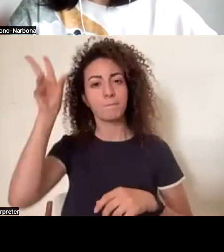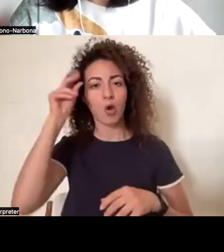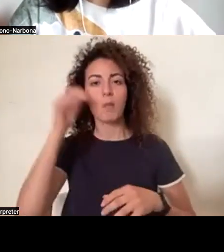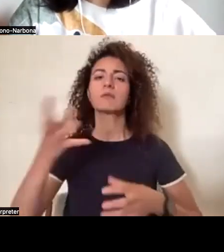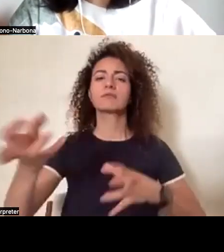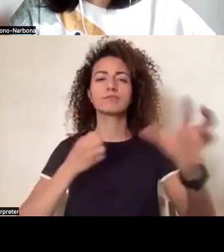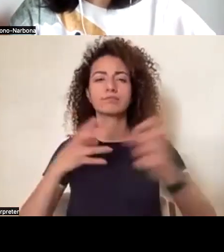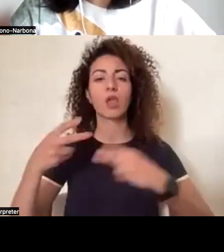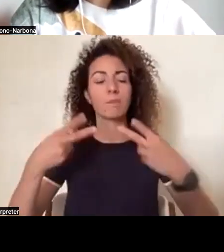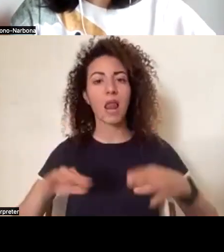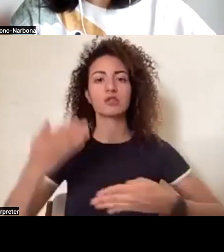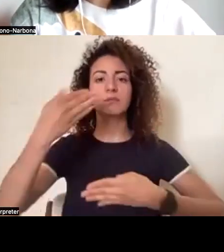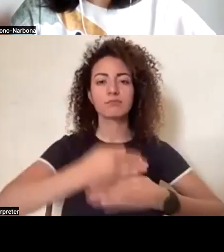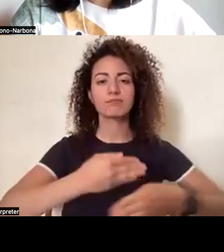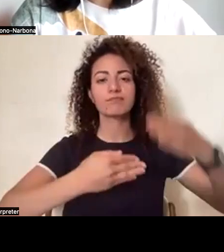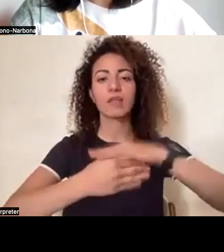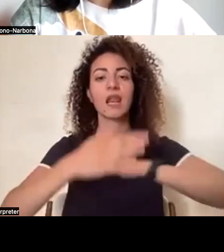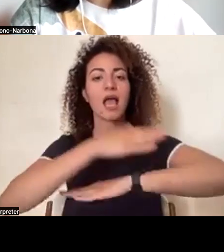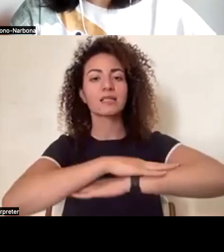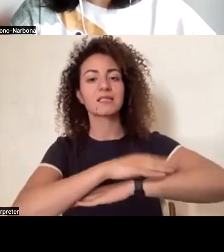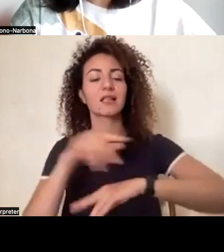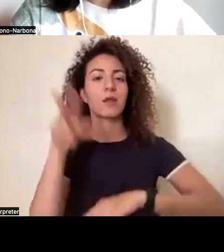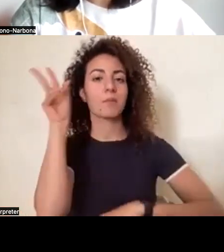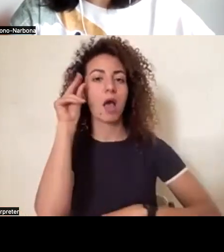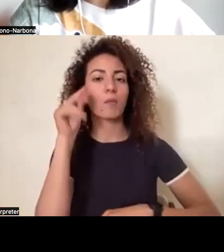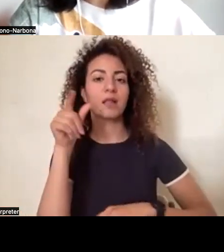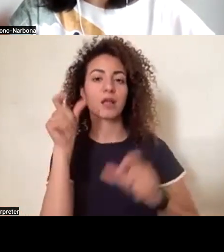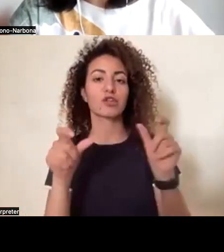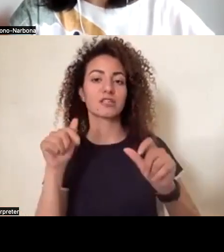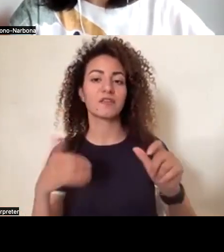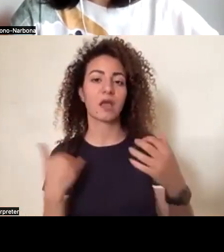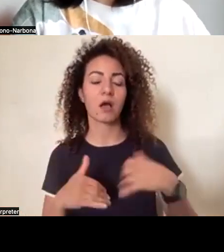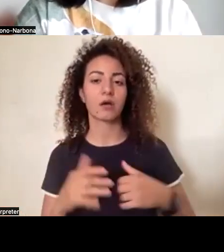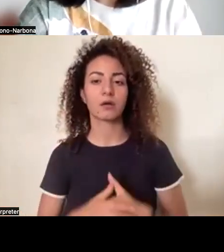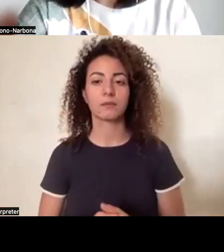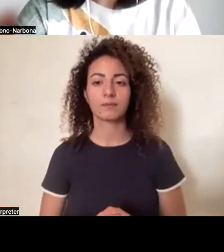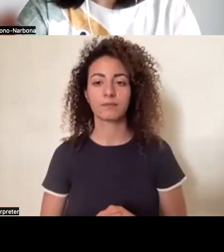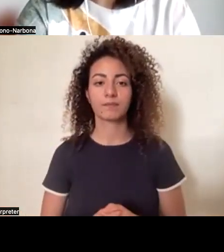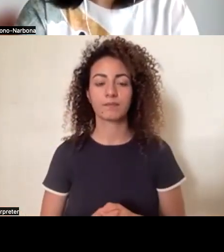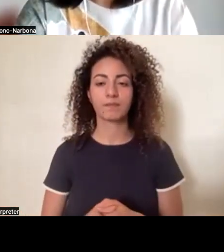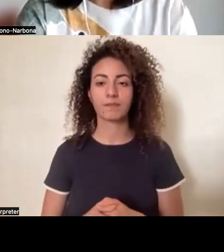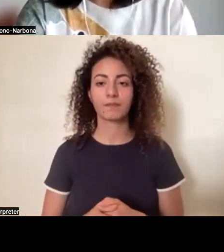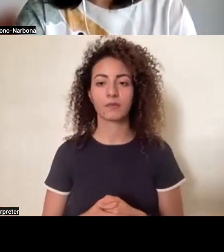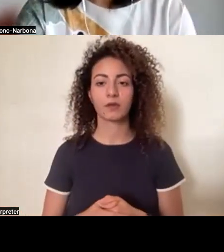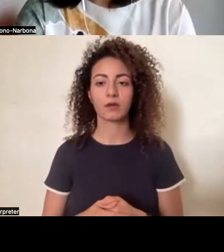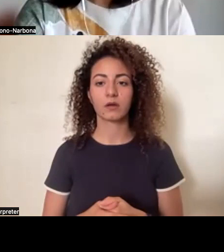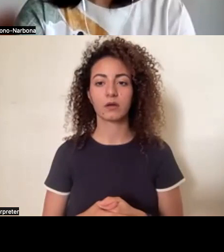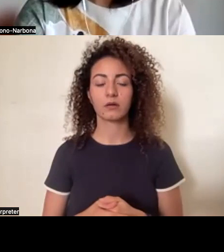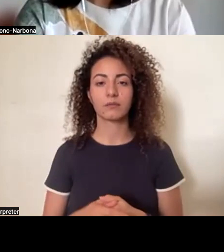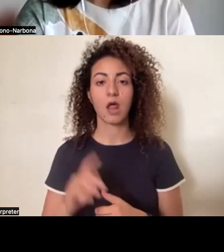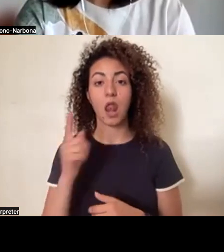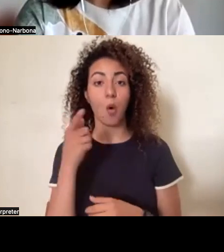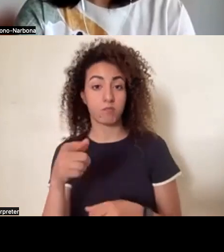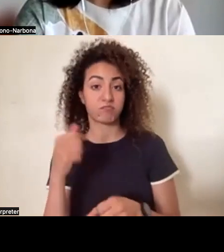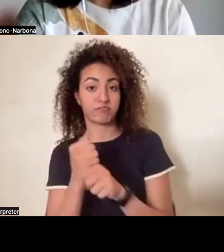building blocks to use those as building blocks to building universal social registry that were otherwise never be possible in